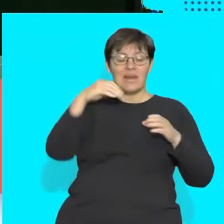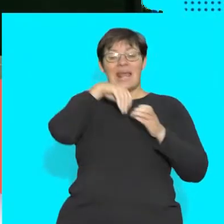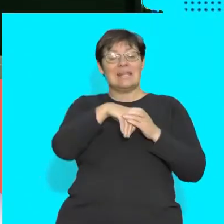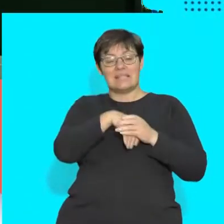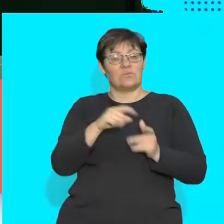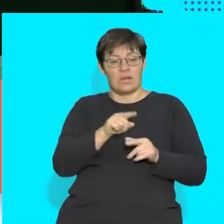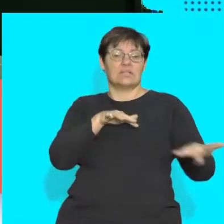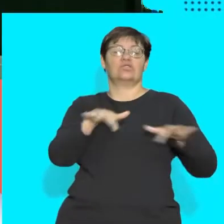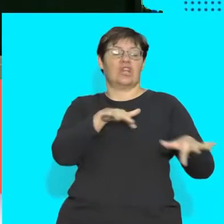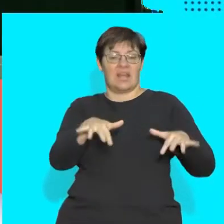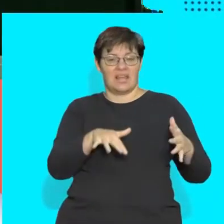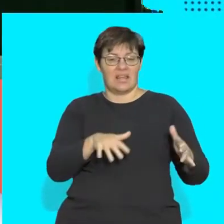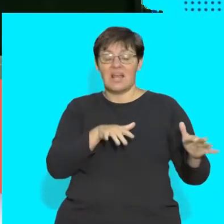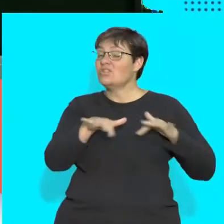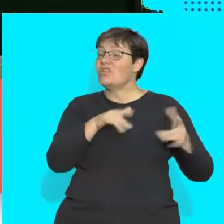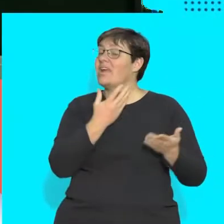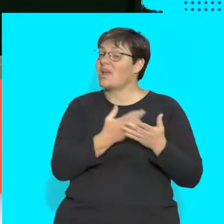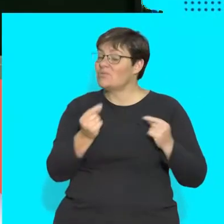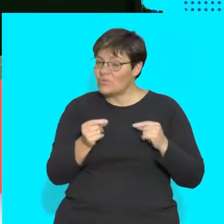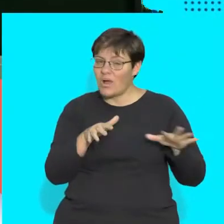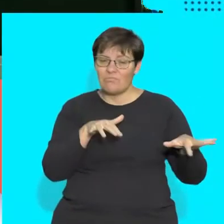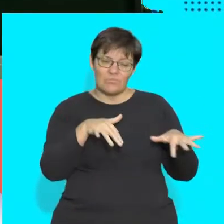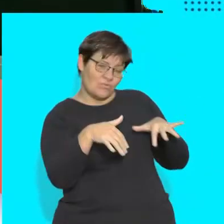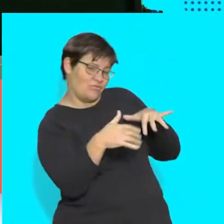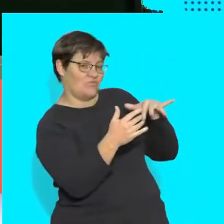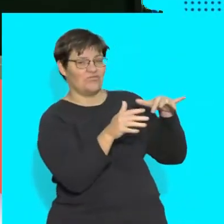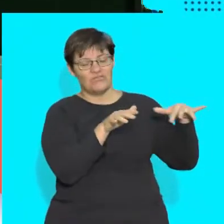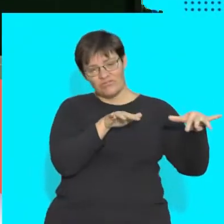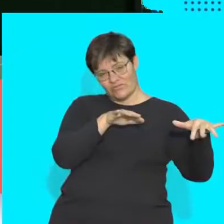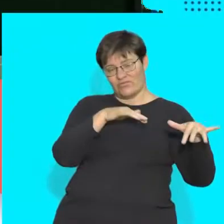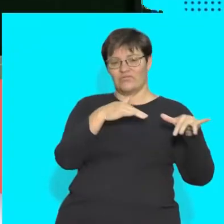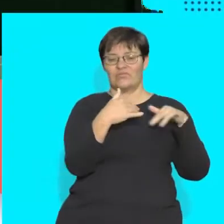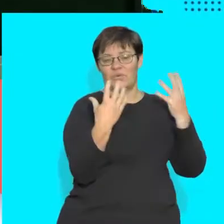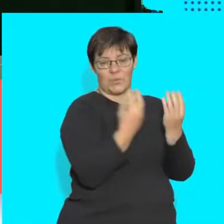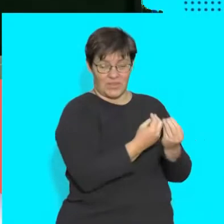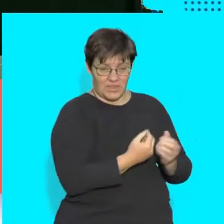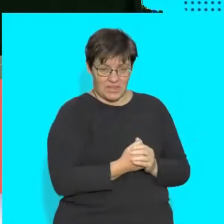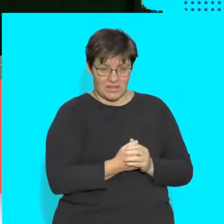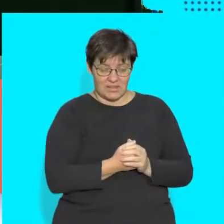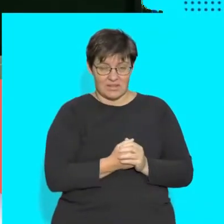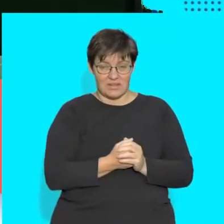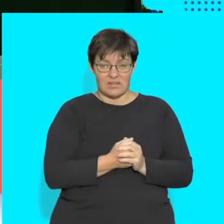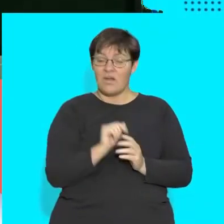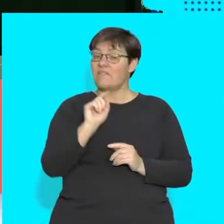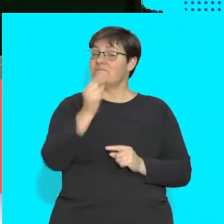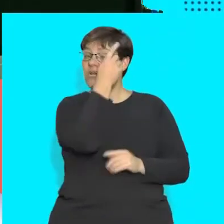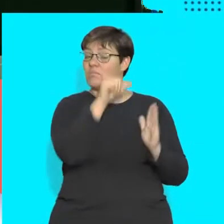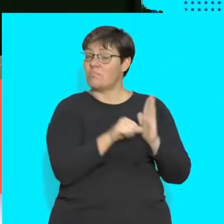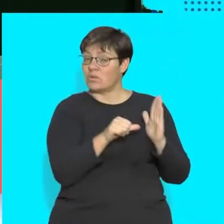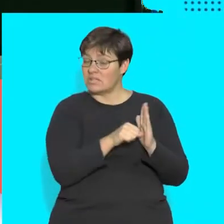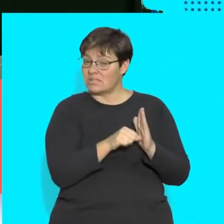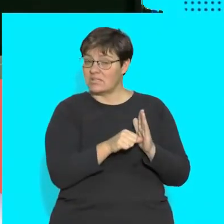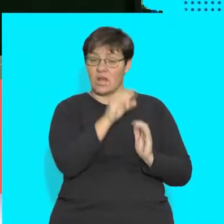It's jelly. What can jelly also do? It can move with me. Okay, so first of all, most important,